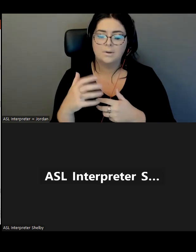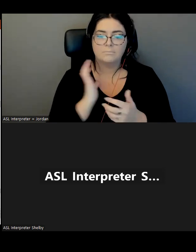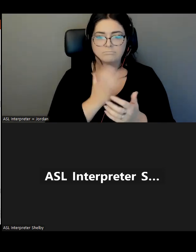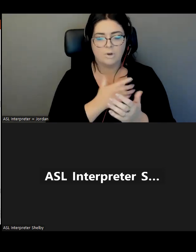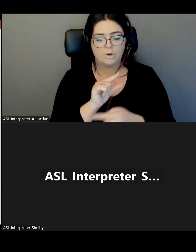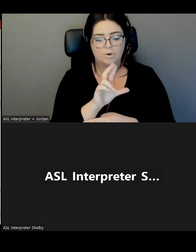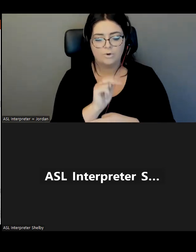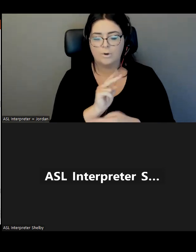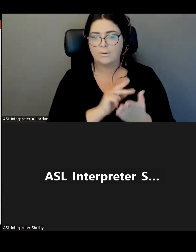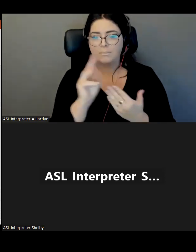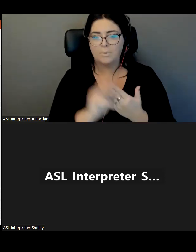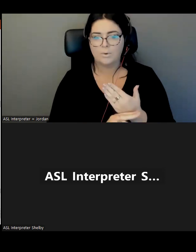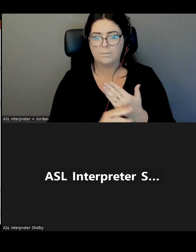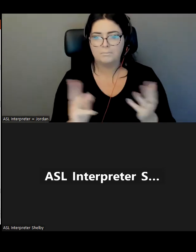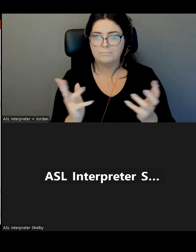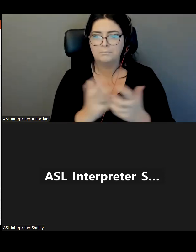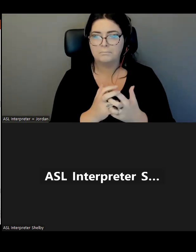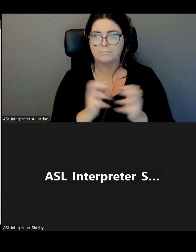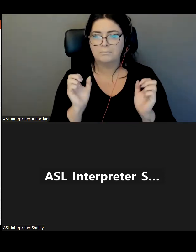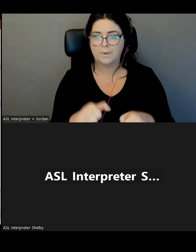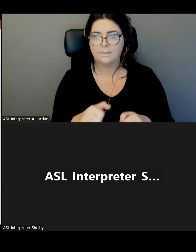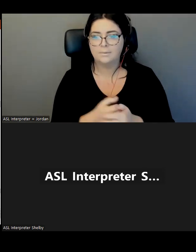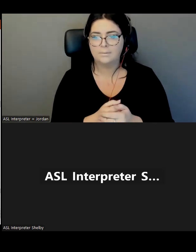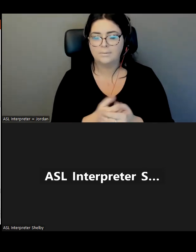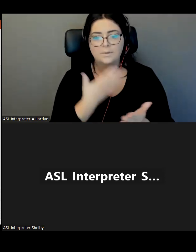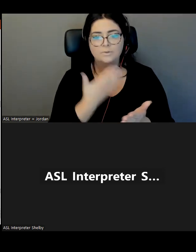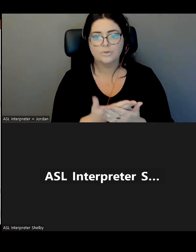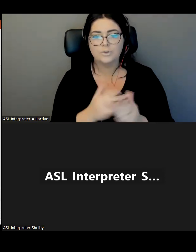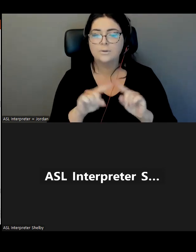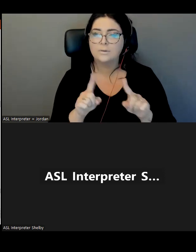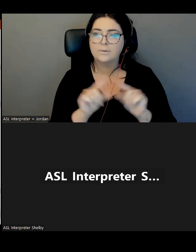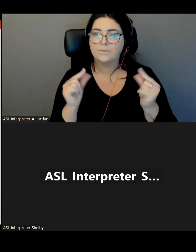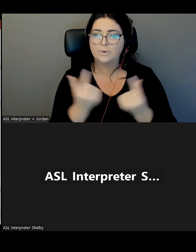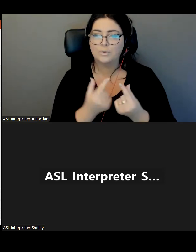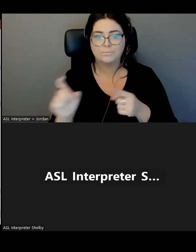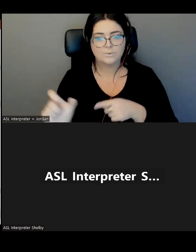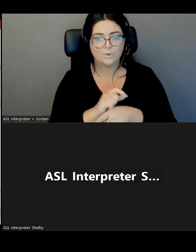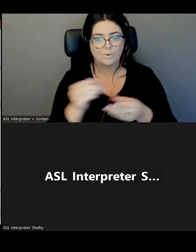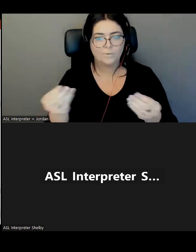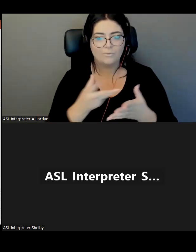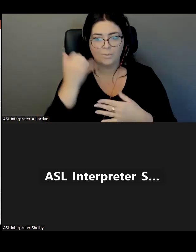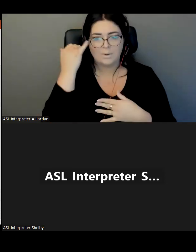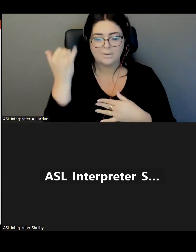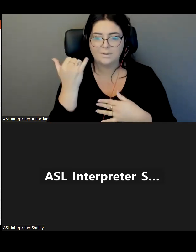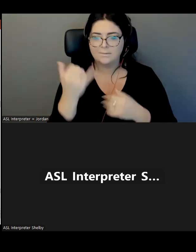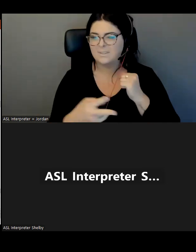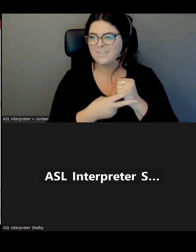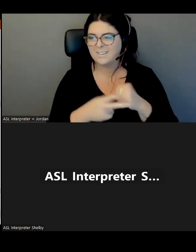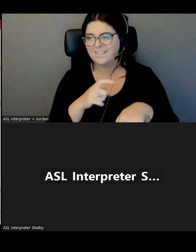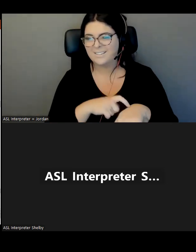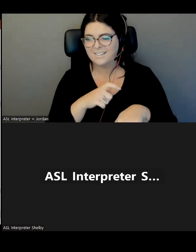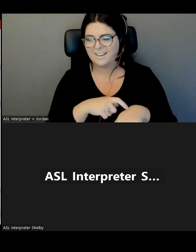grant program. You know, we love hearing from groups and hearing about ideas, and then that saves everybody a little bit of